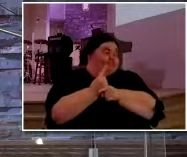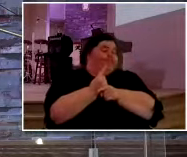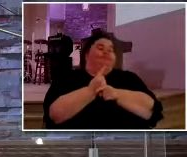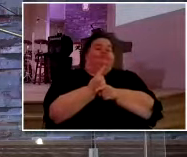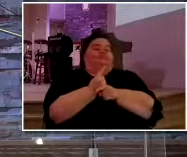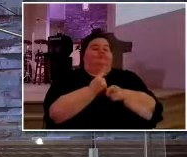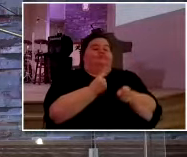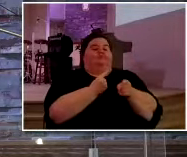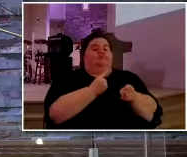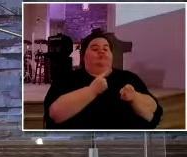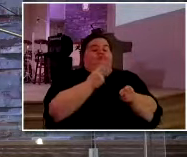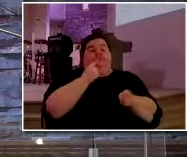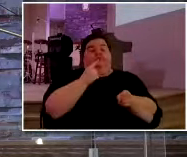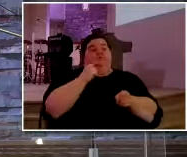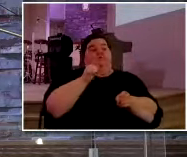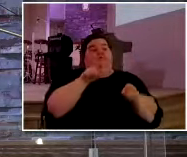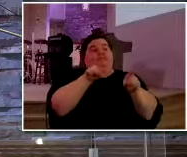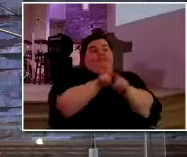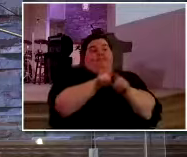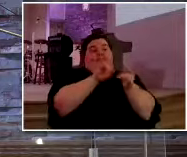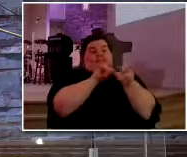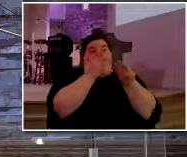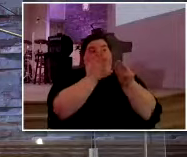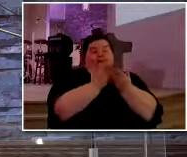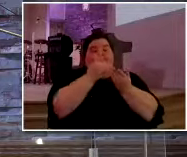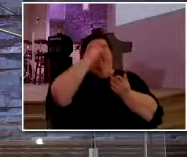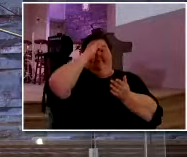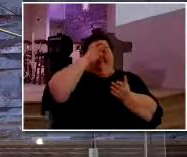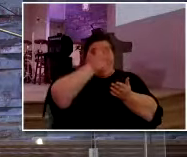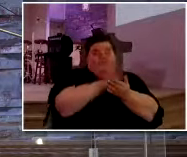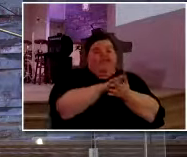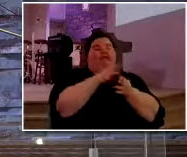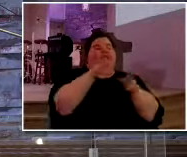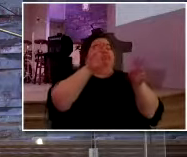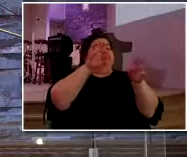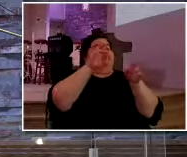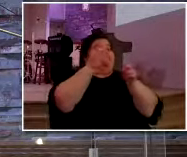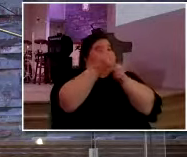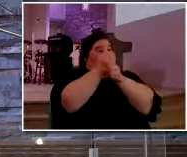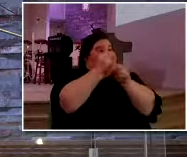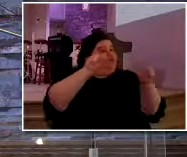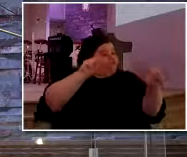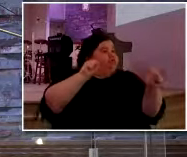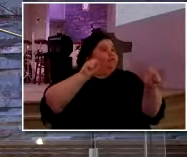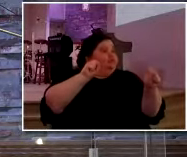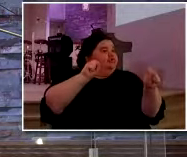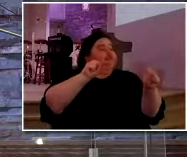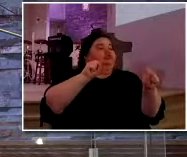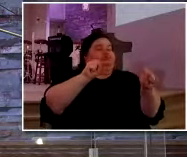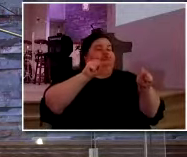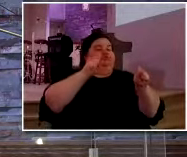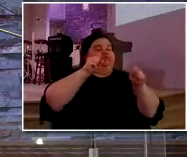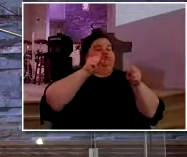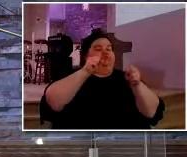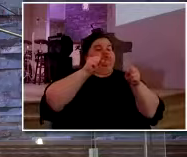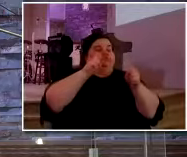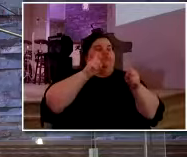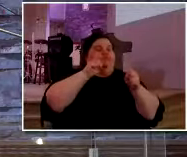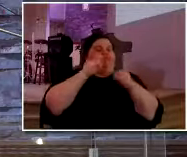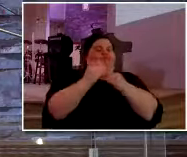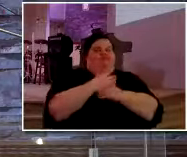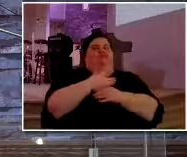If you believe in this simple gospel, the salvation message, it's going to cause you to act. Something's going to happen.